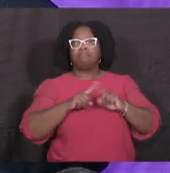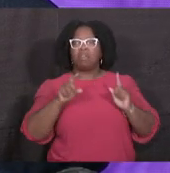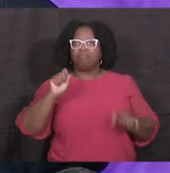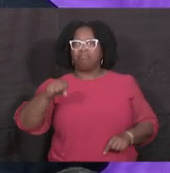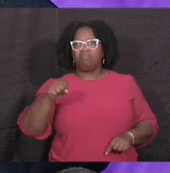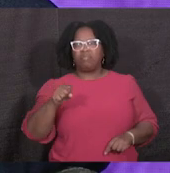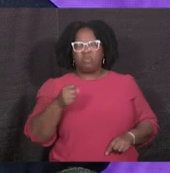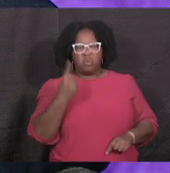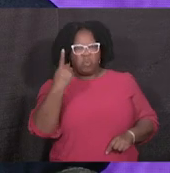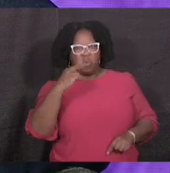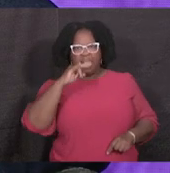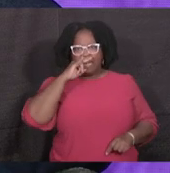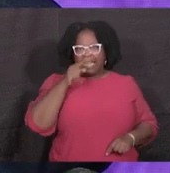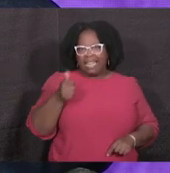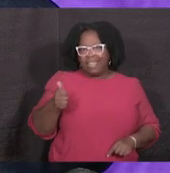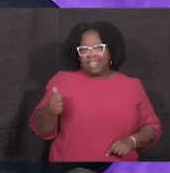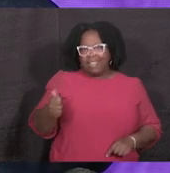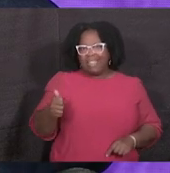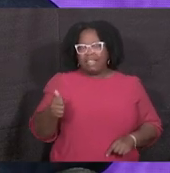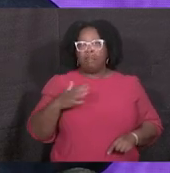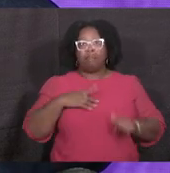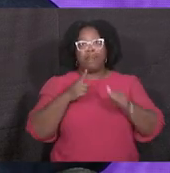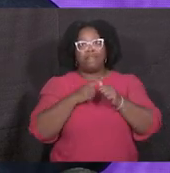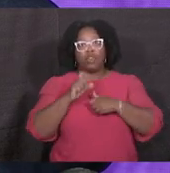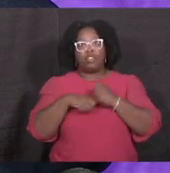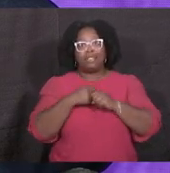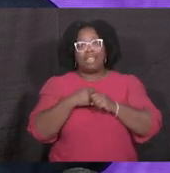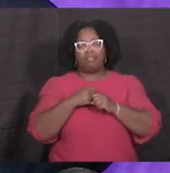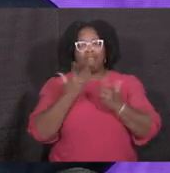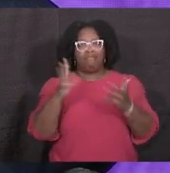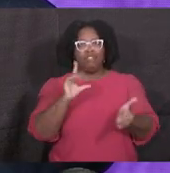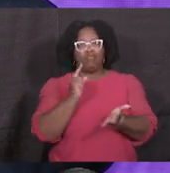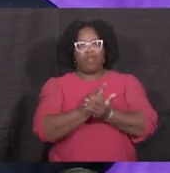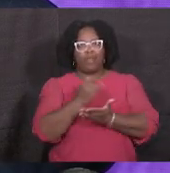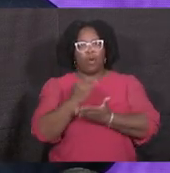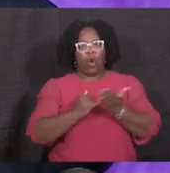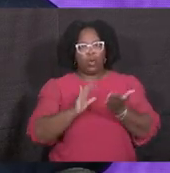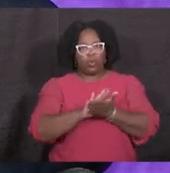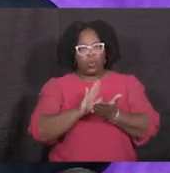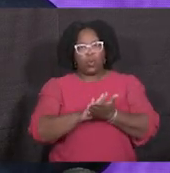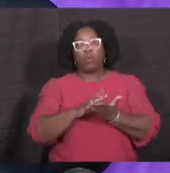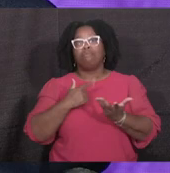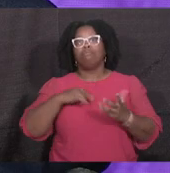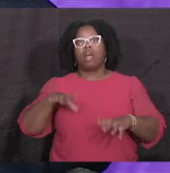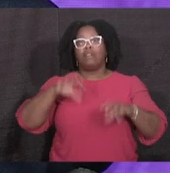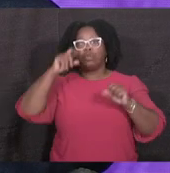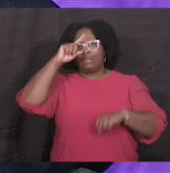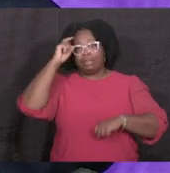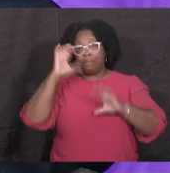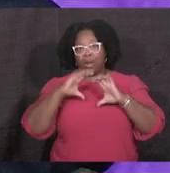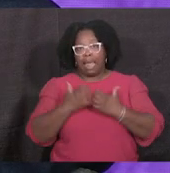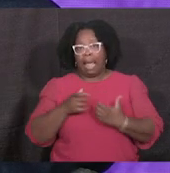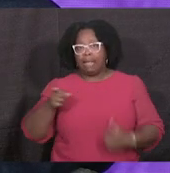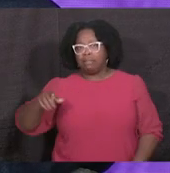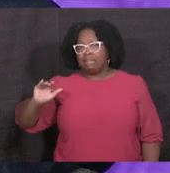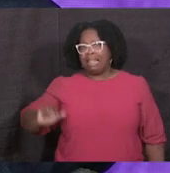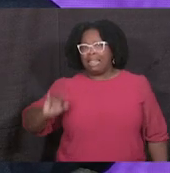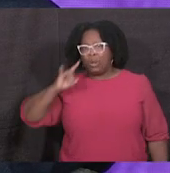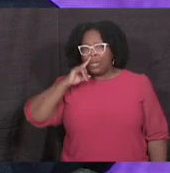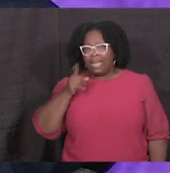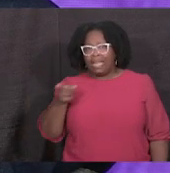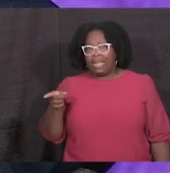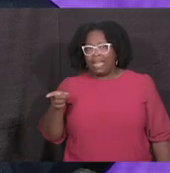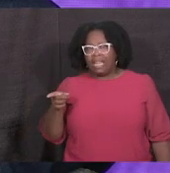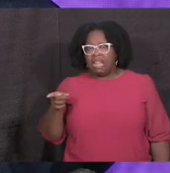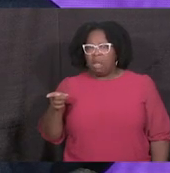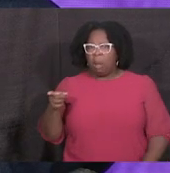there was this little kid. My first year out of art school, I was teaching this class in the summer. And this little kid